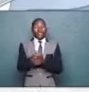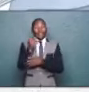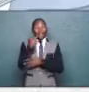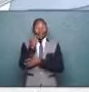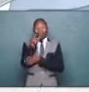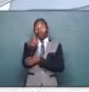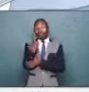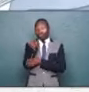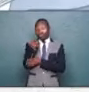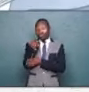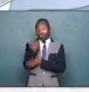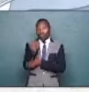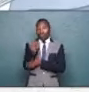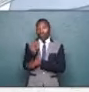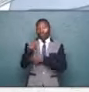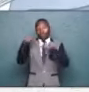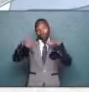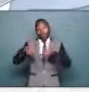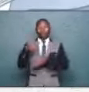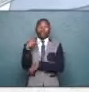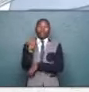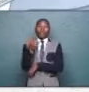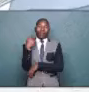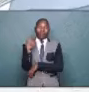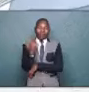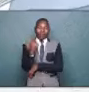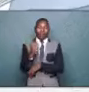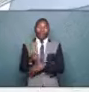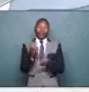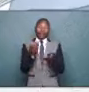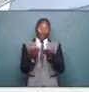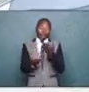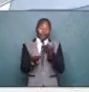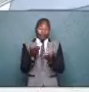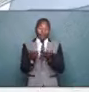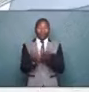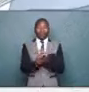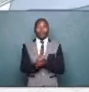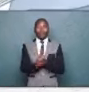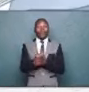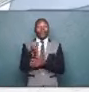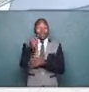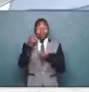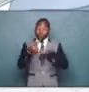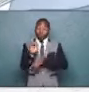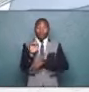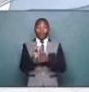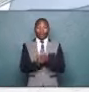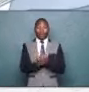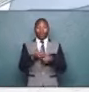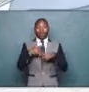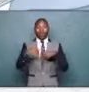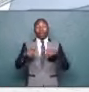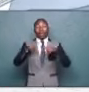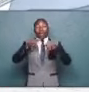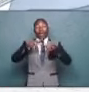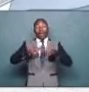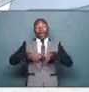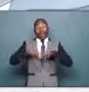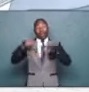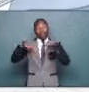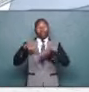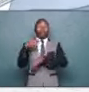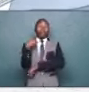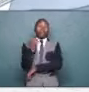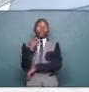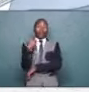that person is a citizen of Malawi, or if not a citizen, has been ordinarily resident